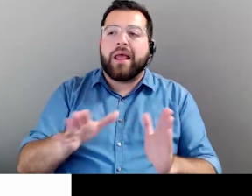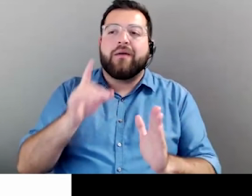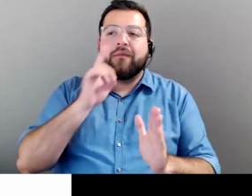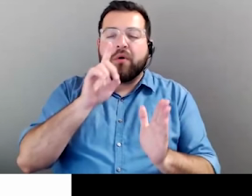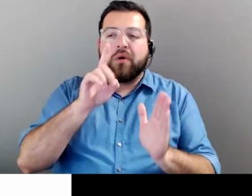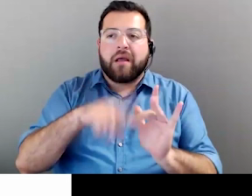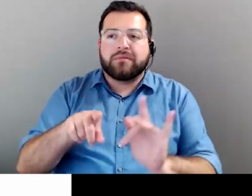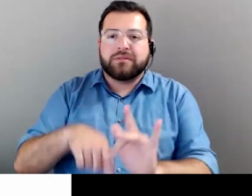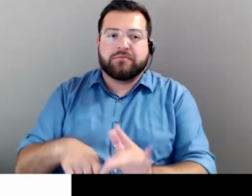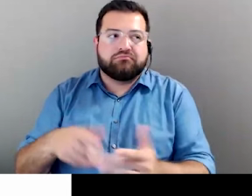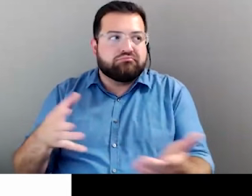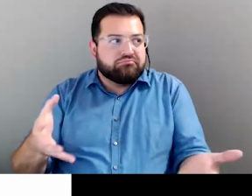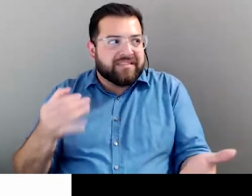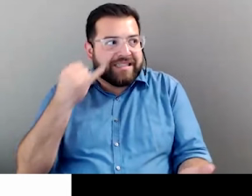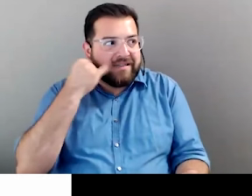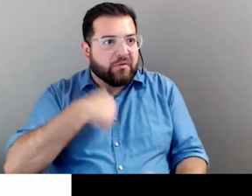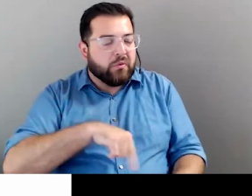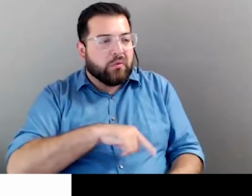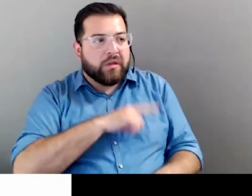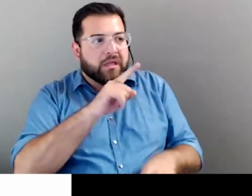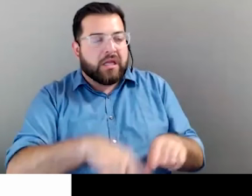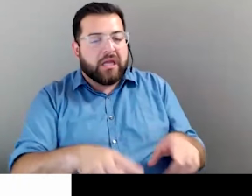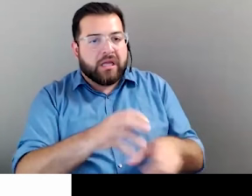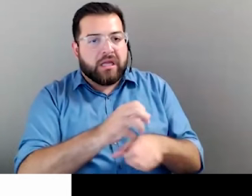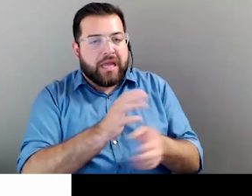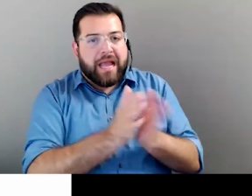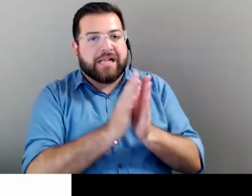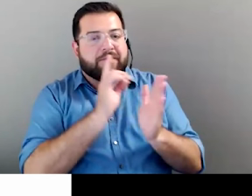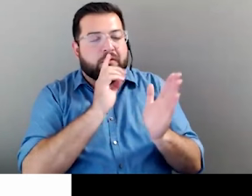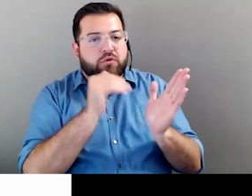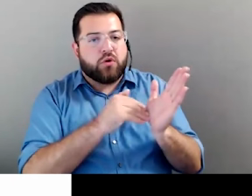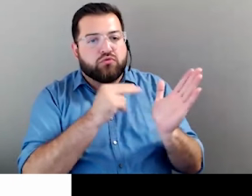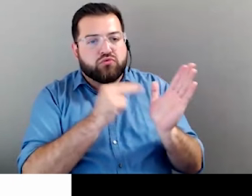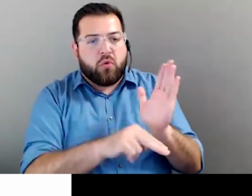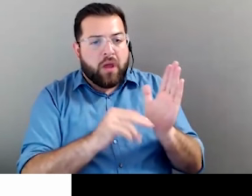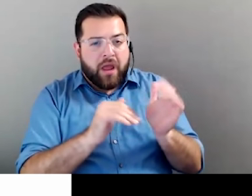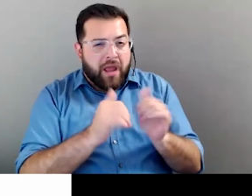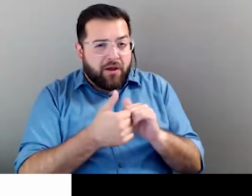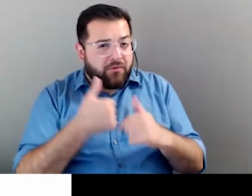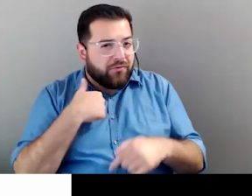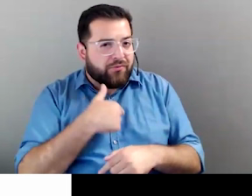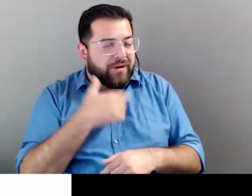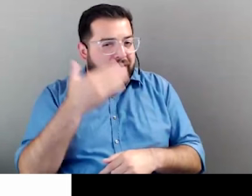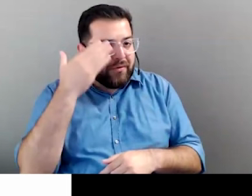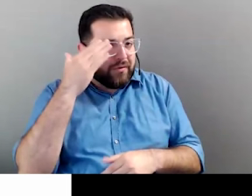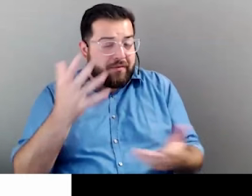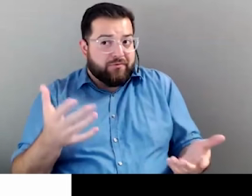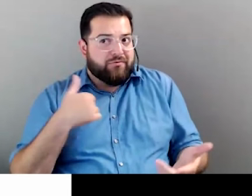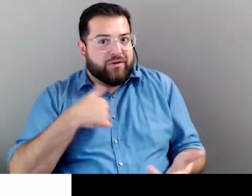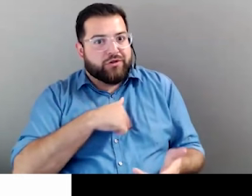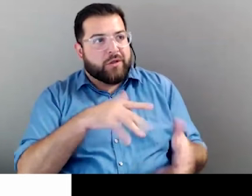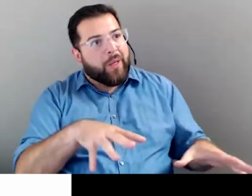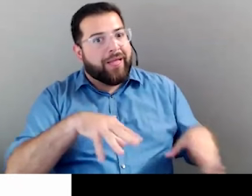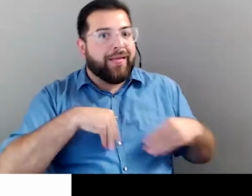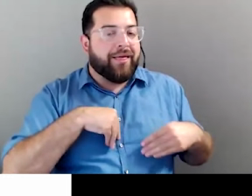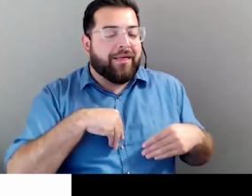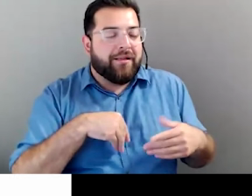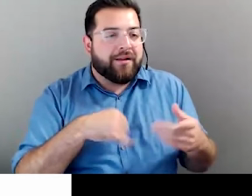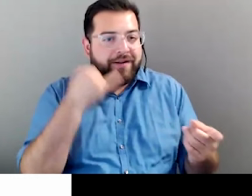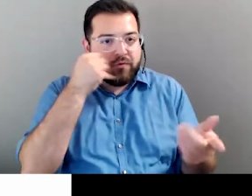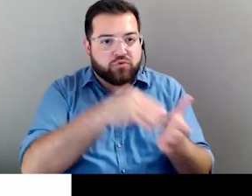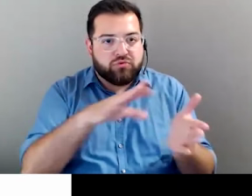we're not supposed to, obviously have a note or anything, how would we know that that's, do we just have to take their word if they say, for instance,